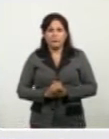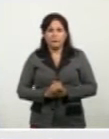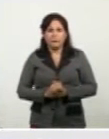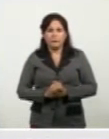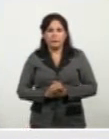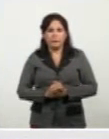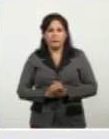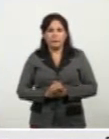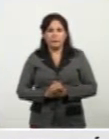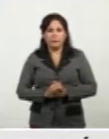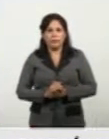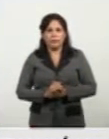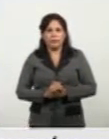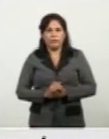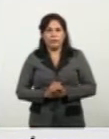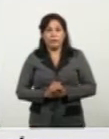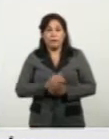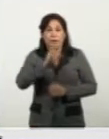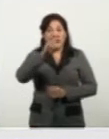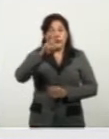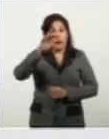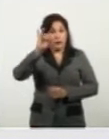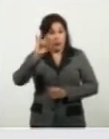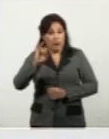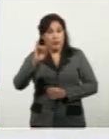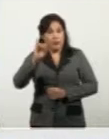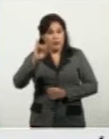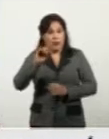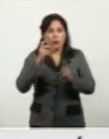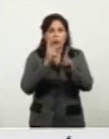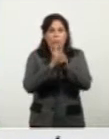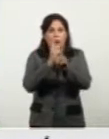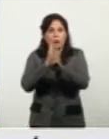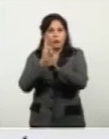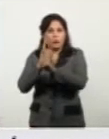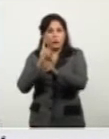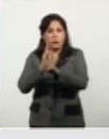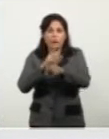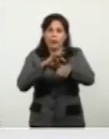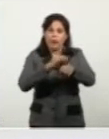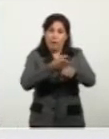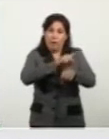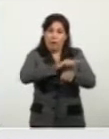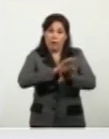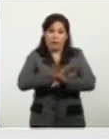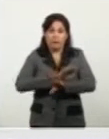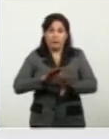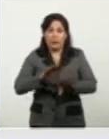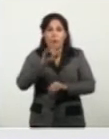92.31%. And this is a very important risk group which already accumulates